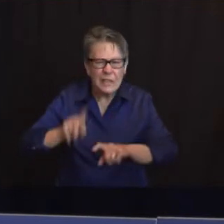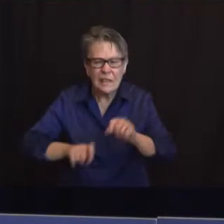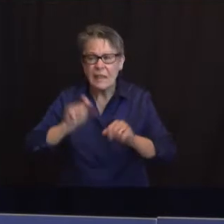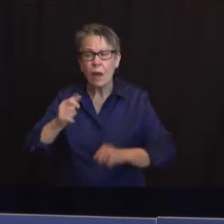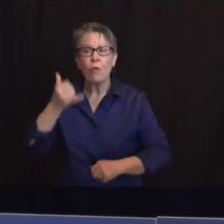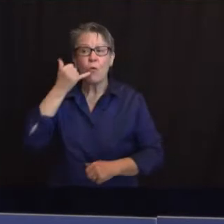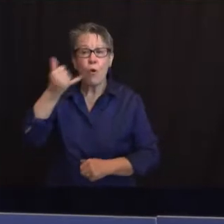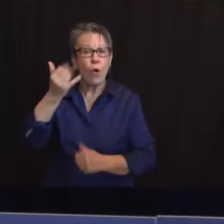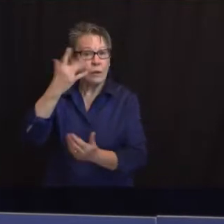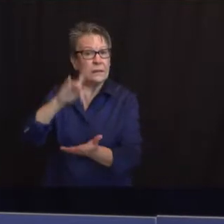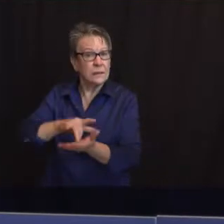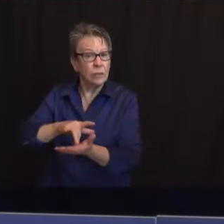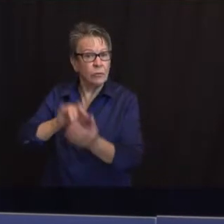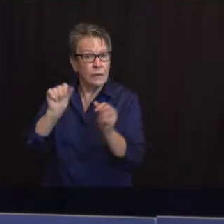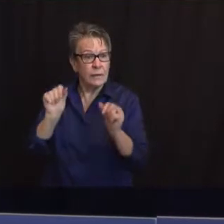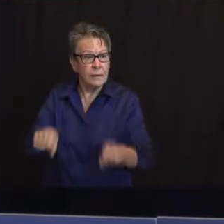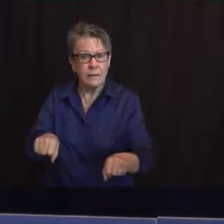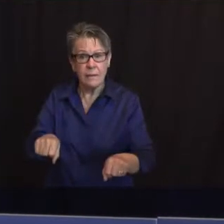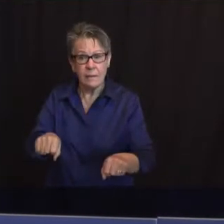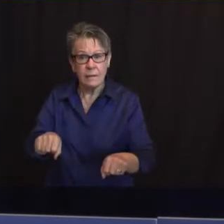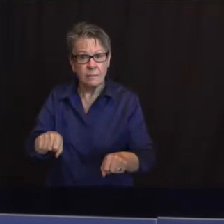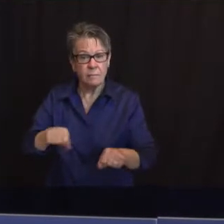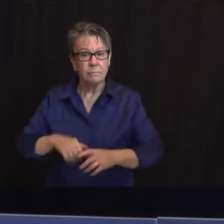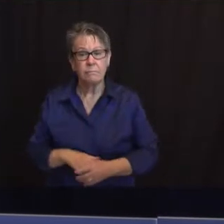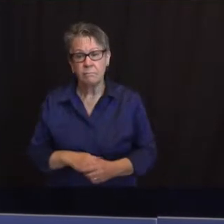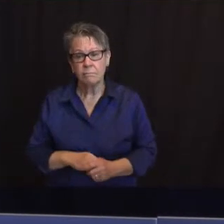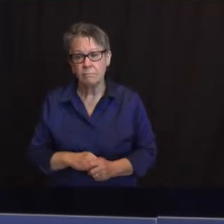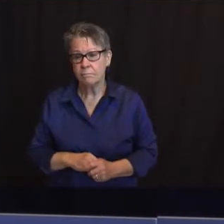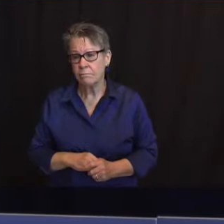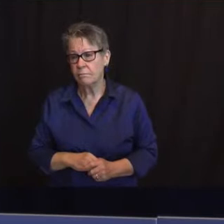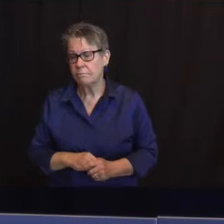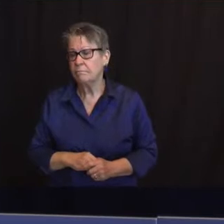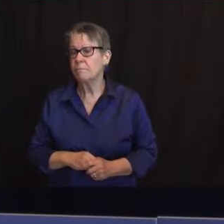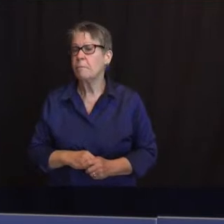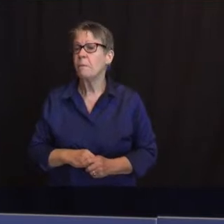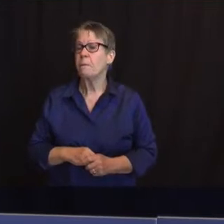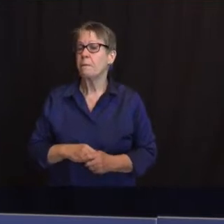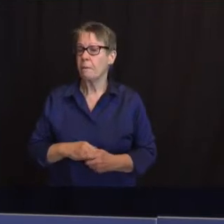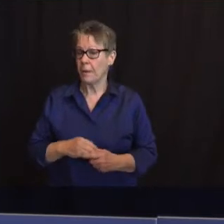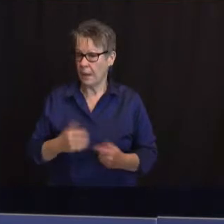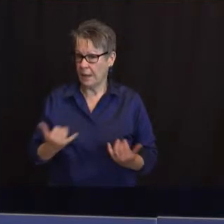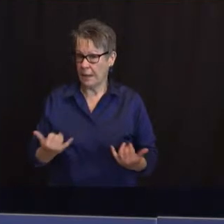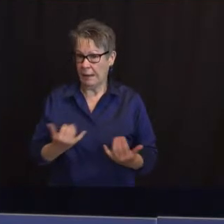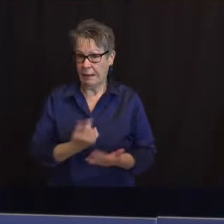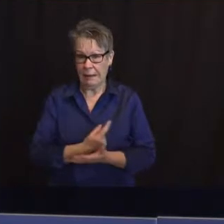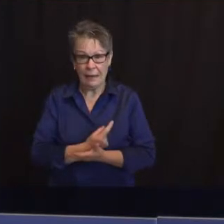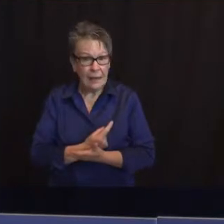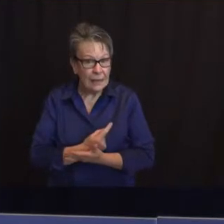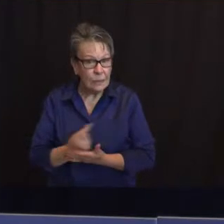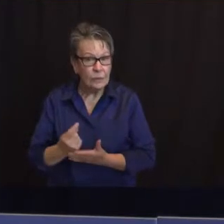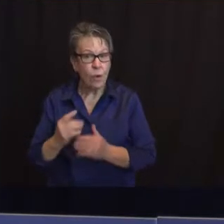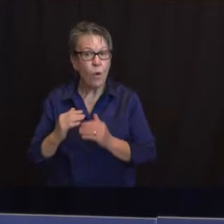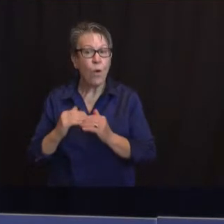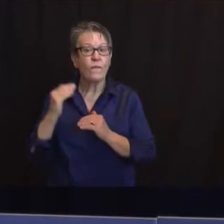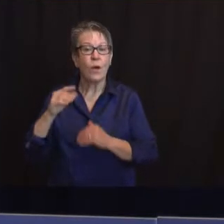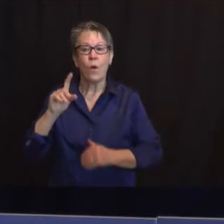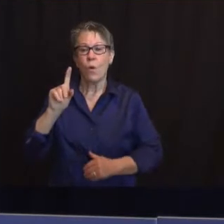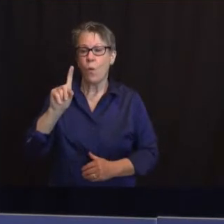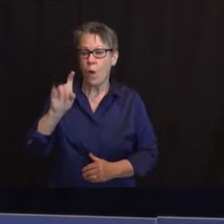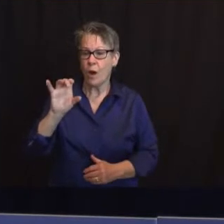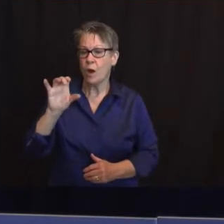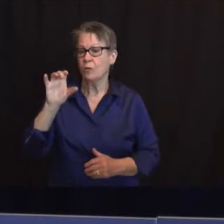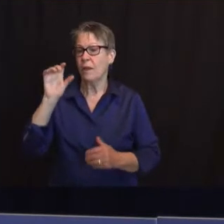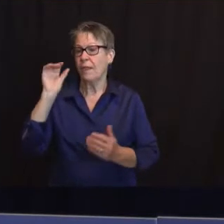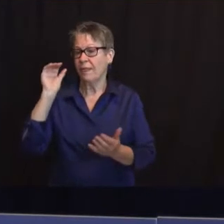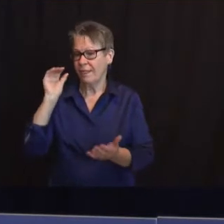1-800-962-1253. This weekend, they surpassed 100,000 calls answered. Trained healthcare professionals at the